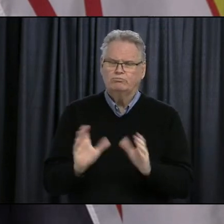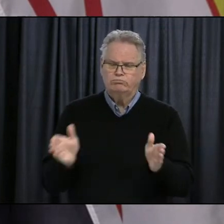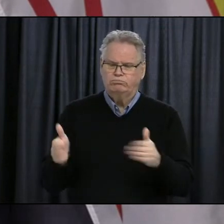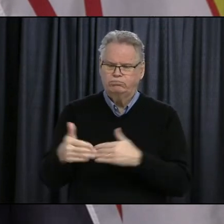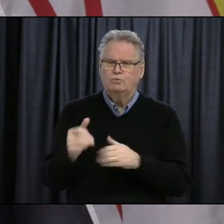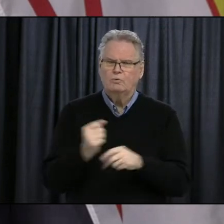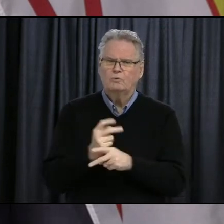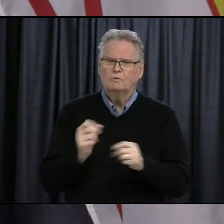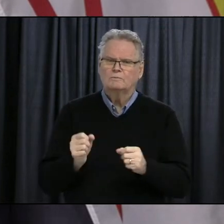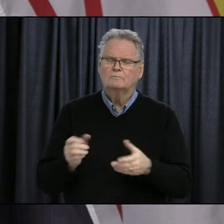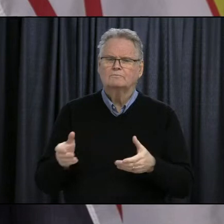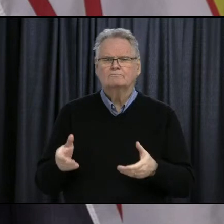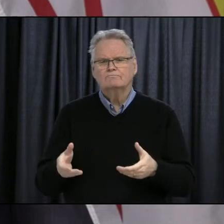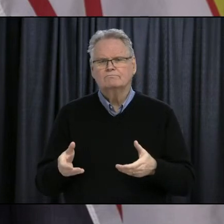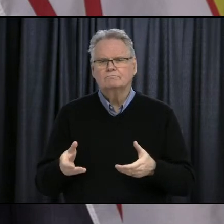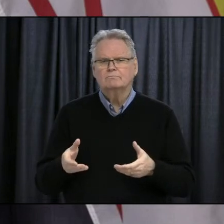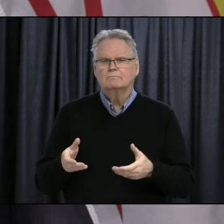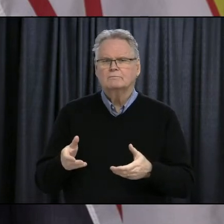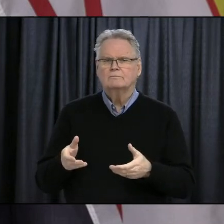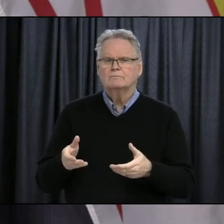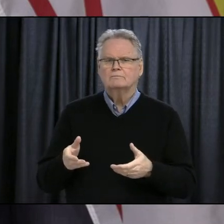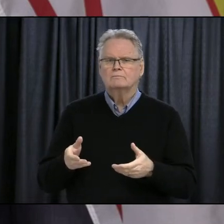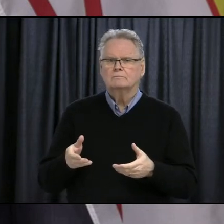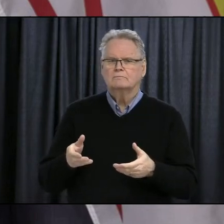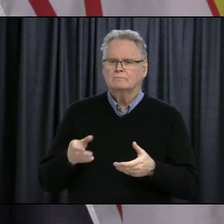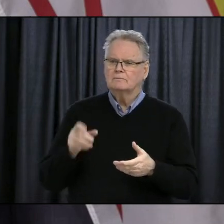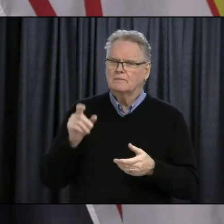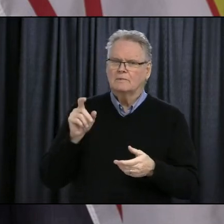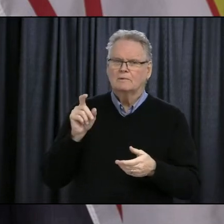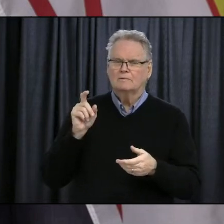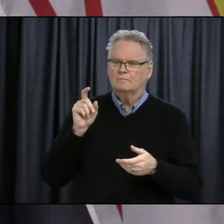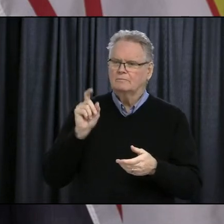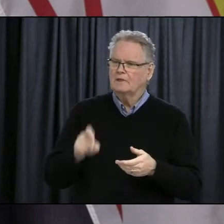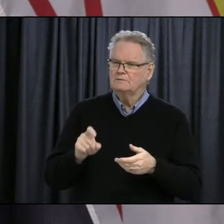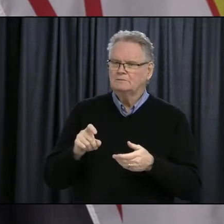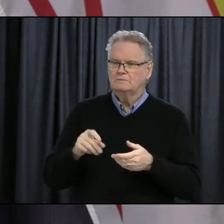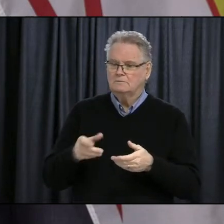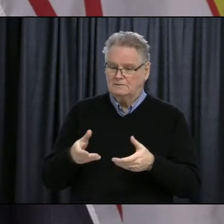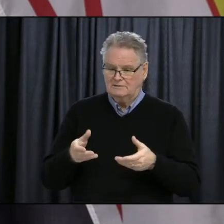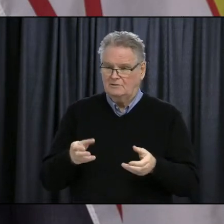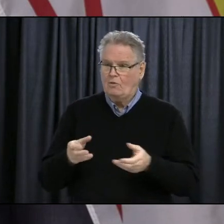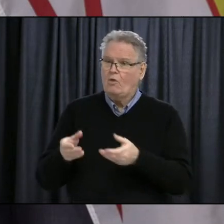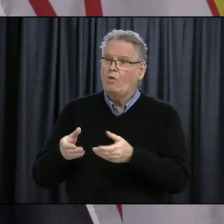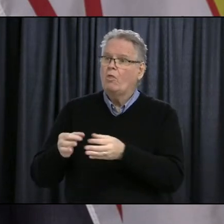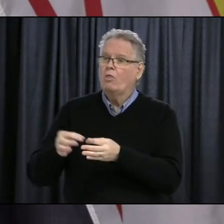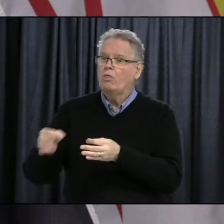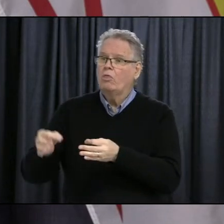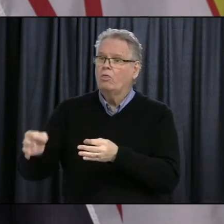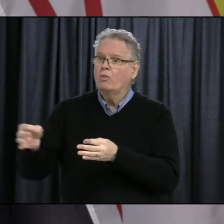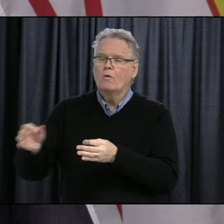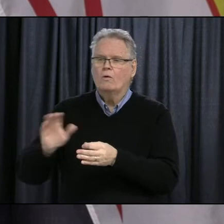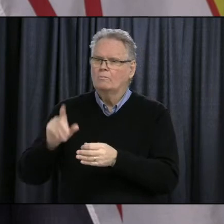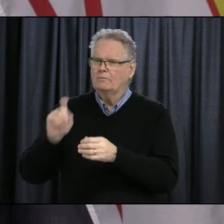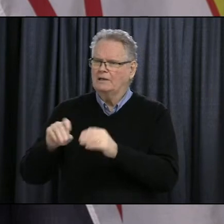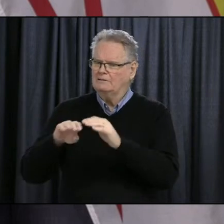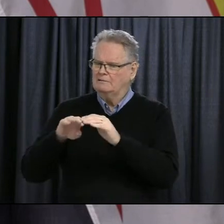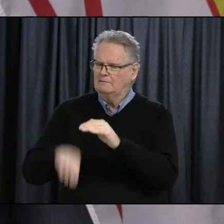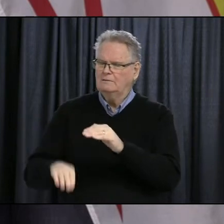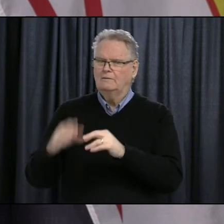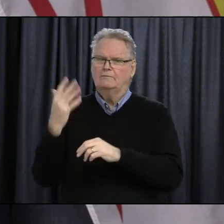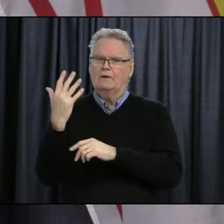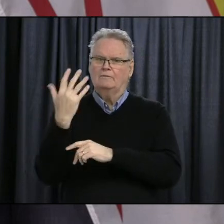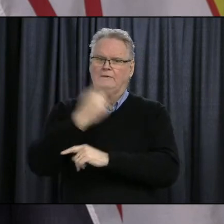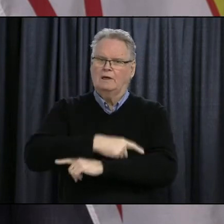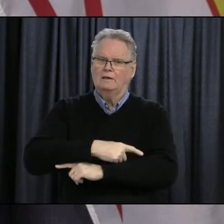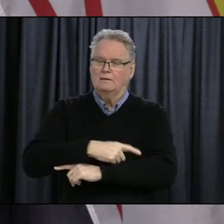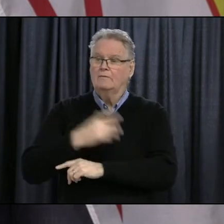still a bit. We have to know that we need to use it before we send it out. So it does logistically. It is still